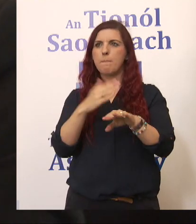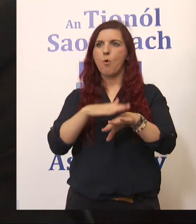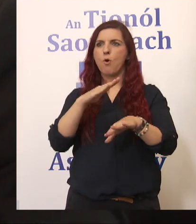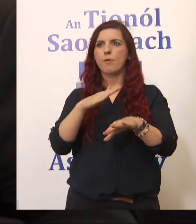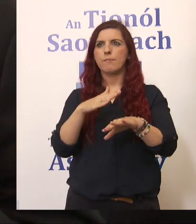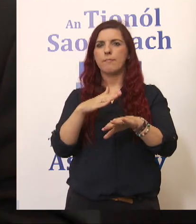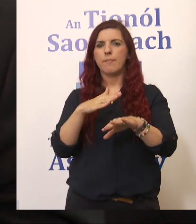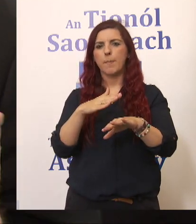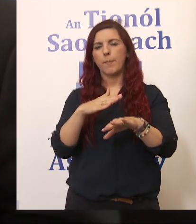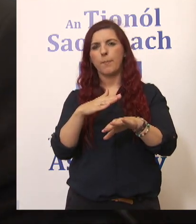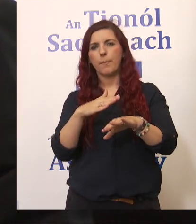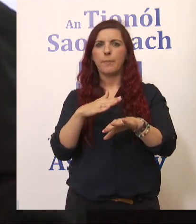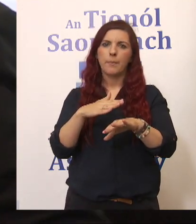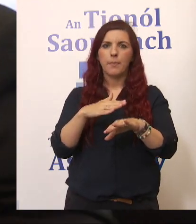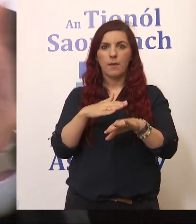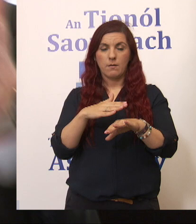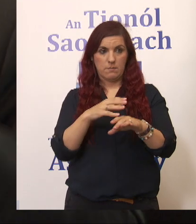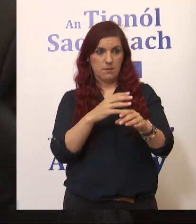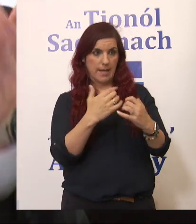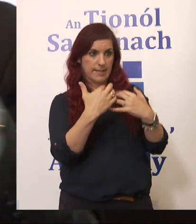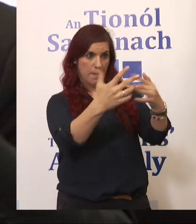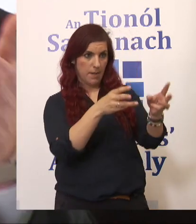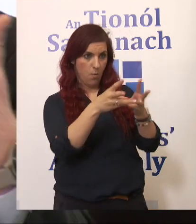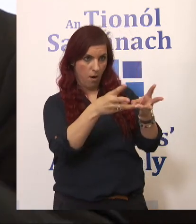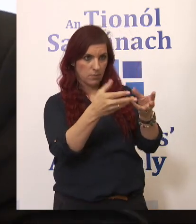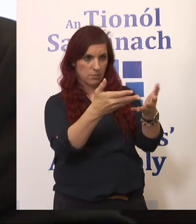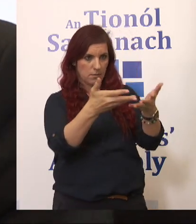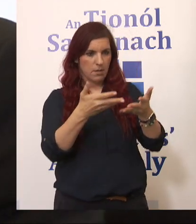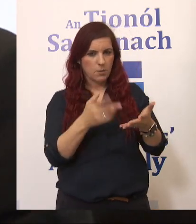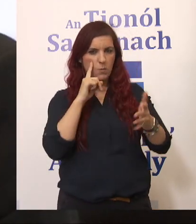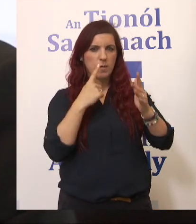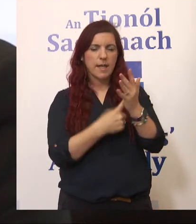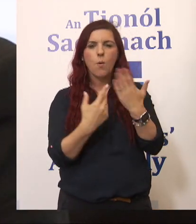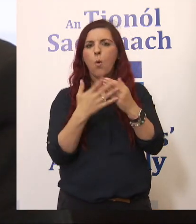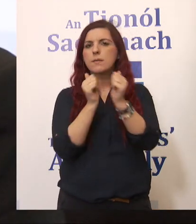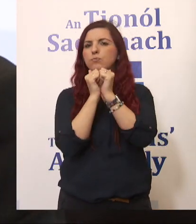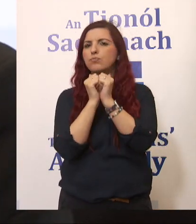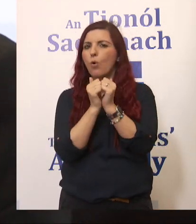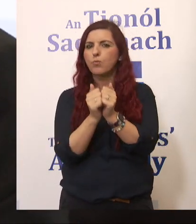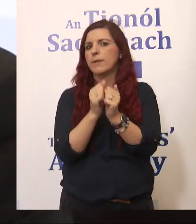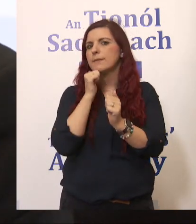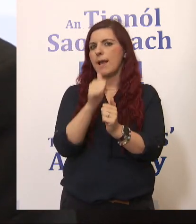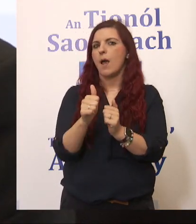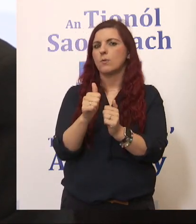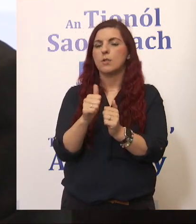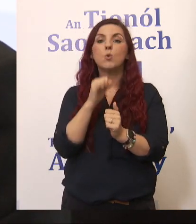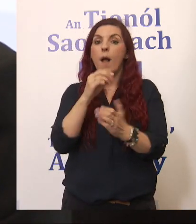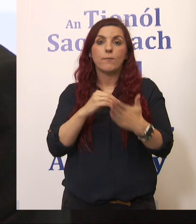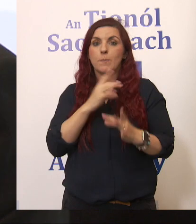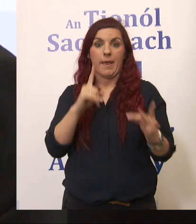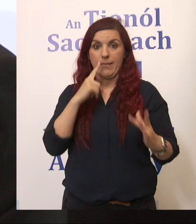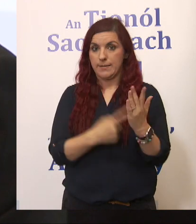I'd see it in terms of the work of the Assembly, what's appropriate for decision making at a more localised level. But I think those logistical things